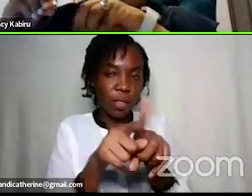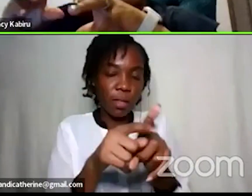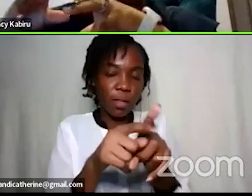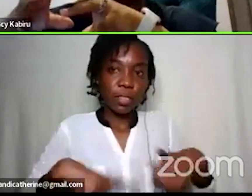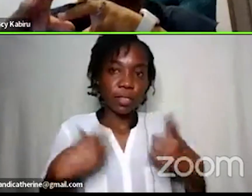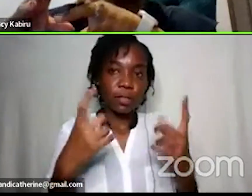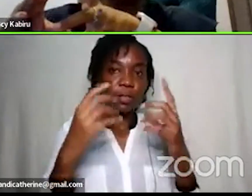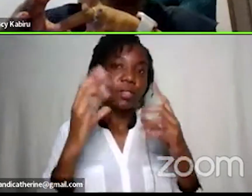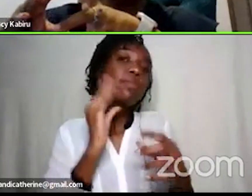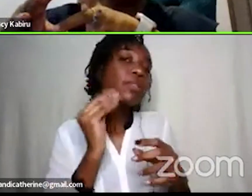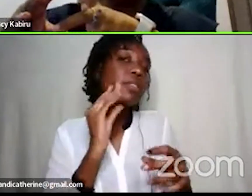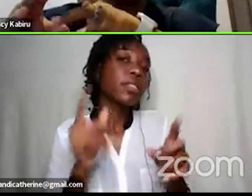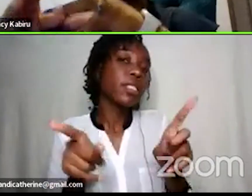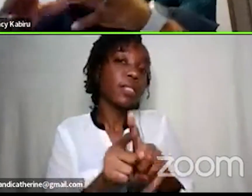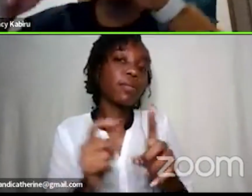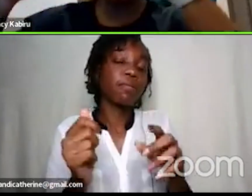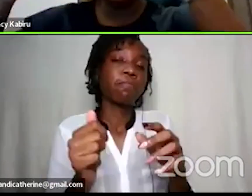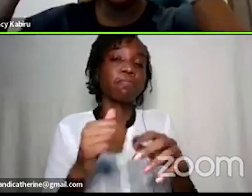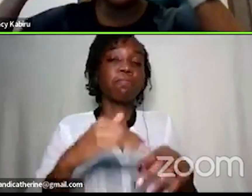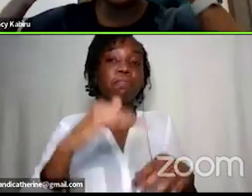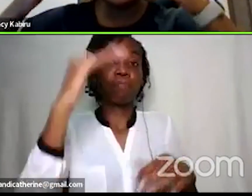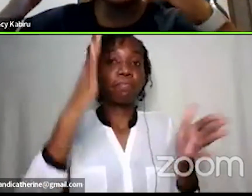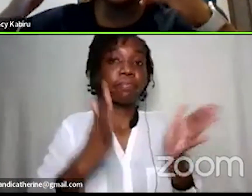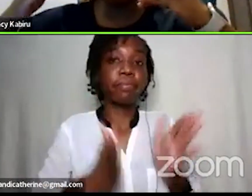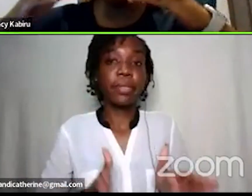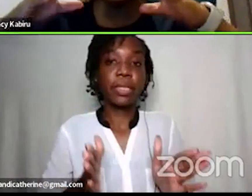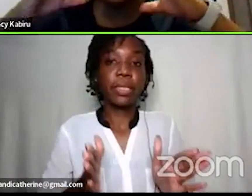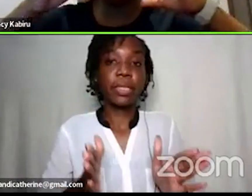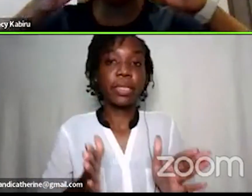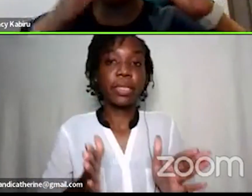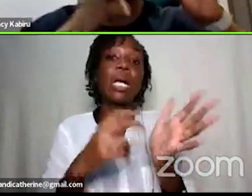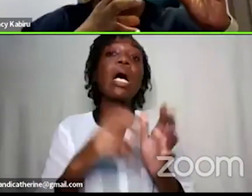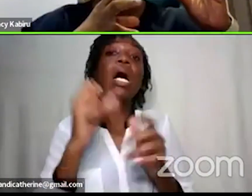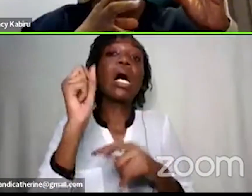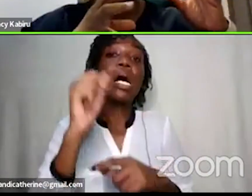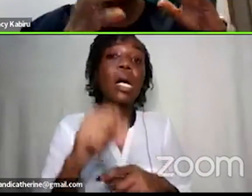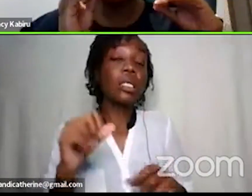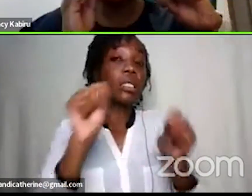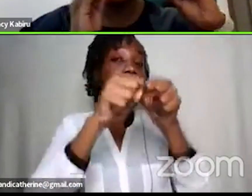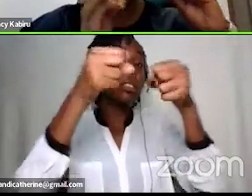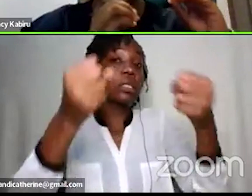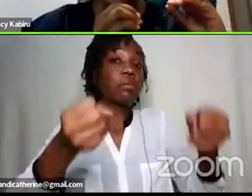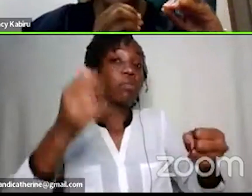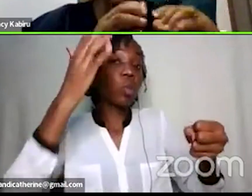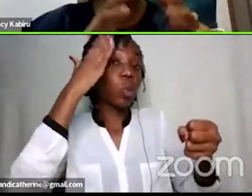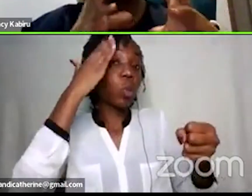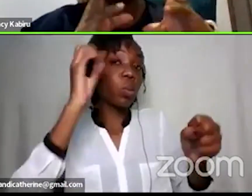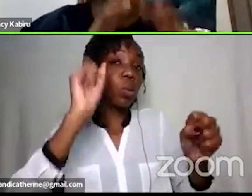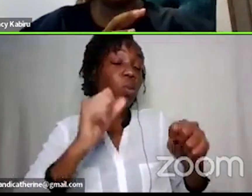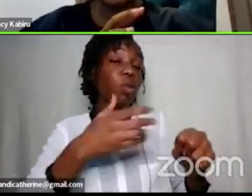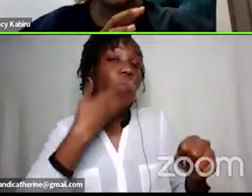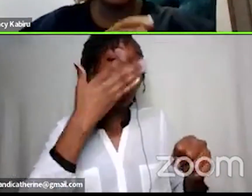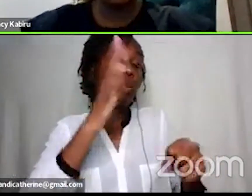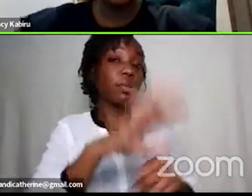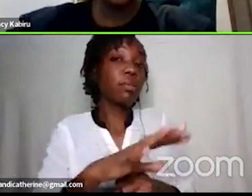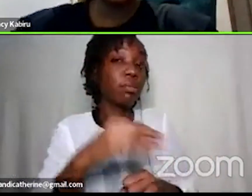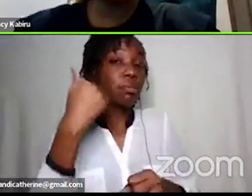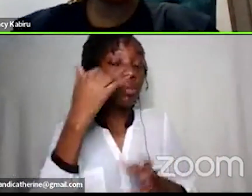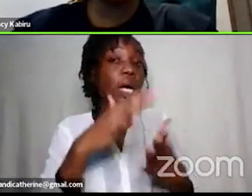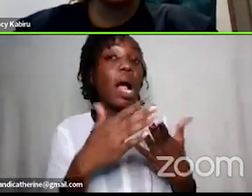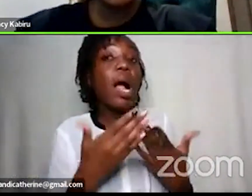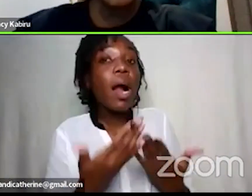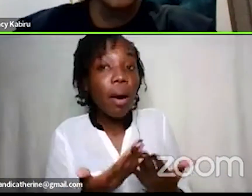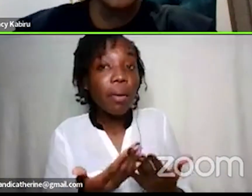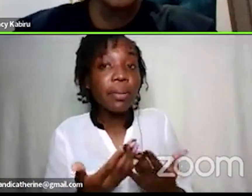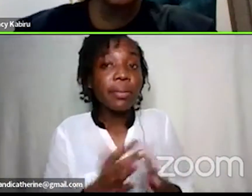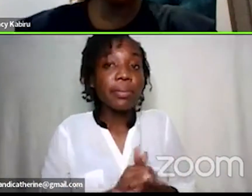an adult, then yes, because your system knows how to respond to the distress that way, it can reoccur.